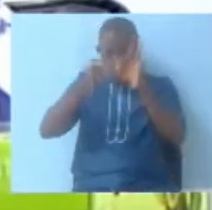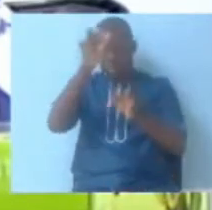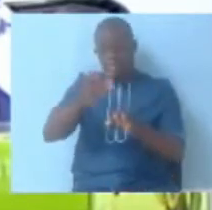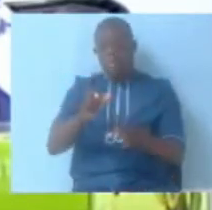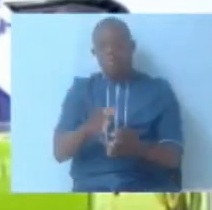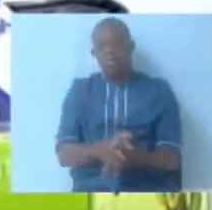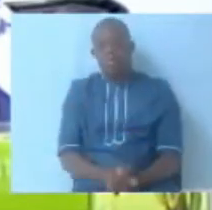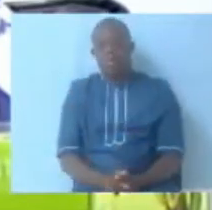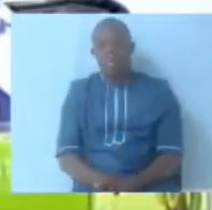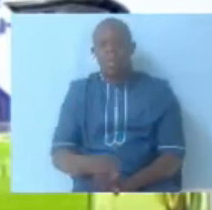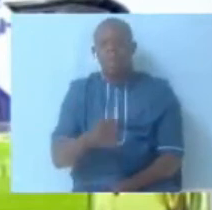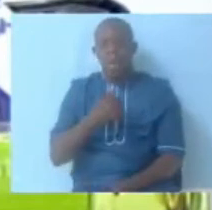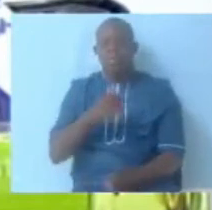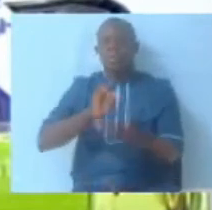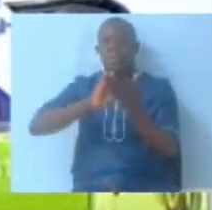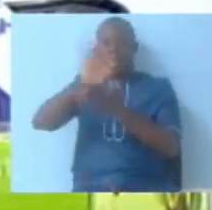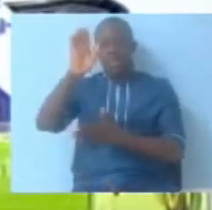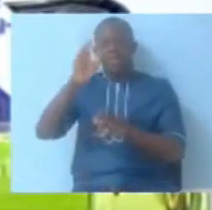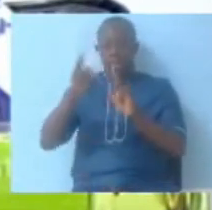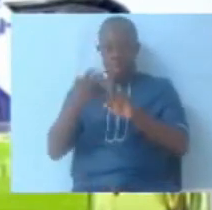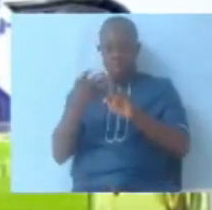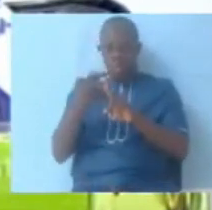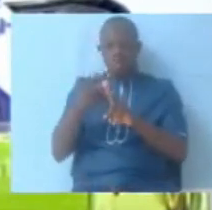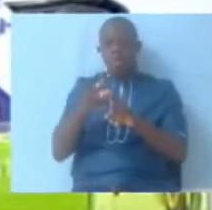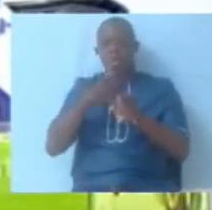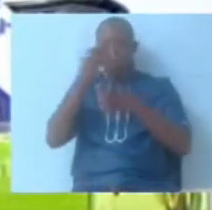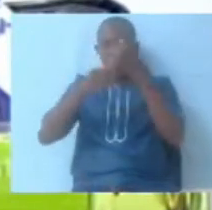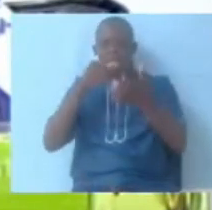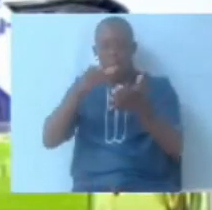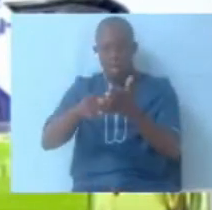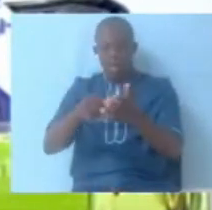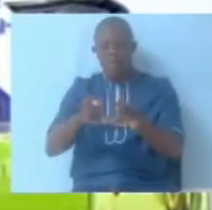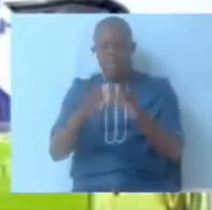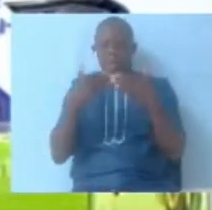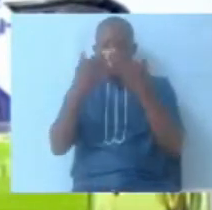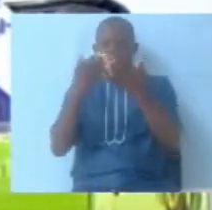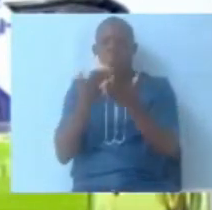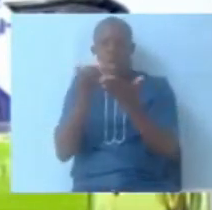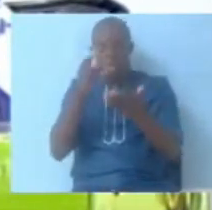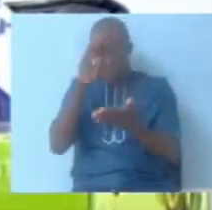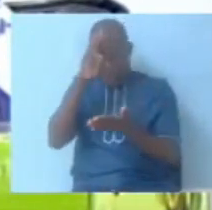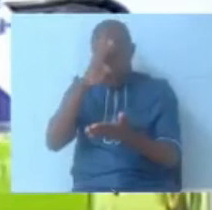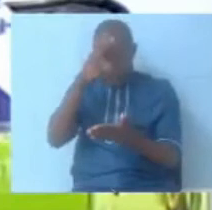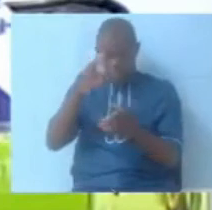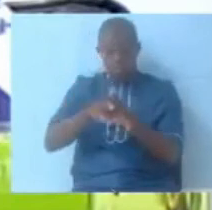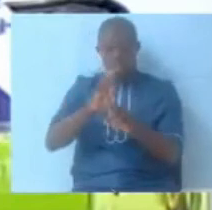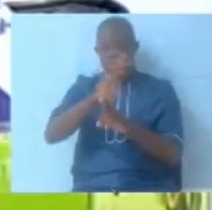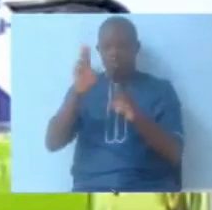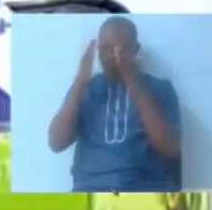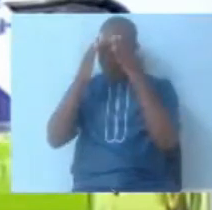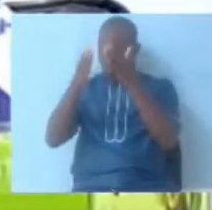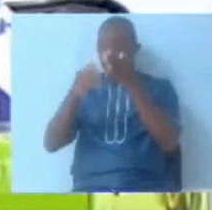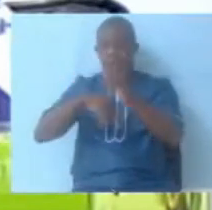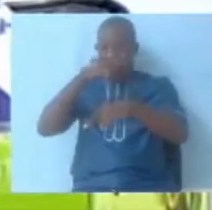Mr. Jobate for contempt. Nga kaiti fulanja usafie nga ki kaitandi dalilo lumene ya kendi manyati ling Mr. Jobate